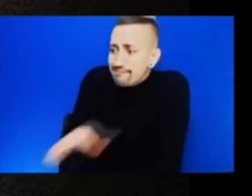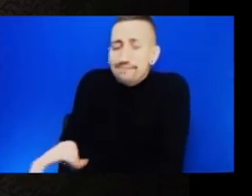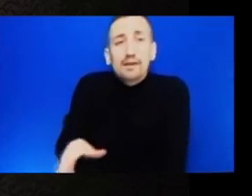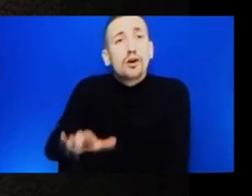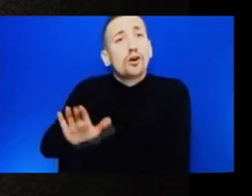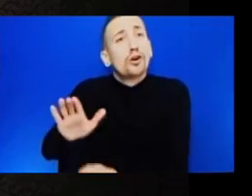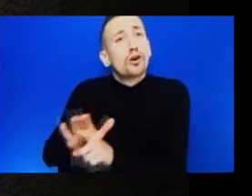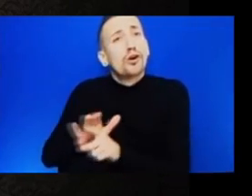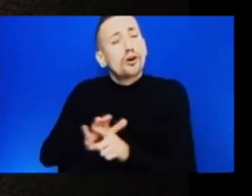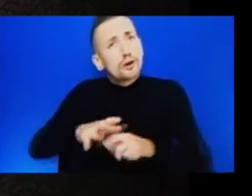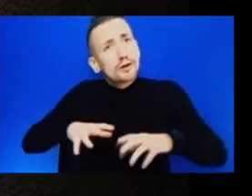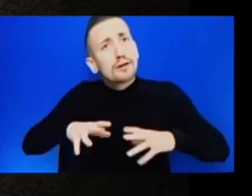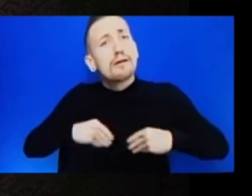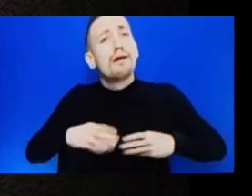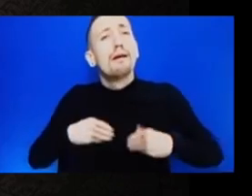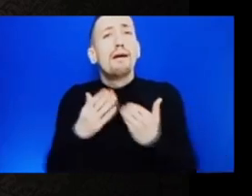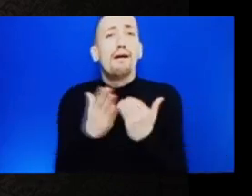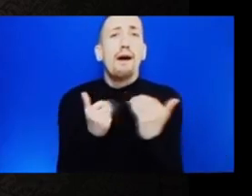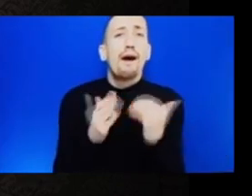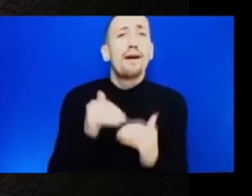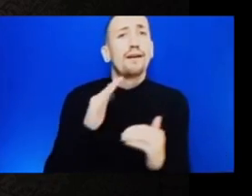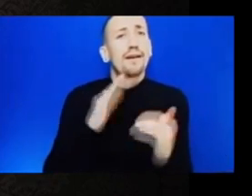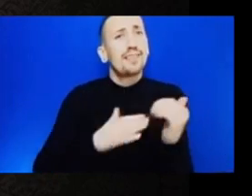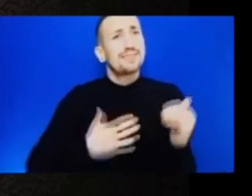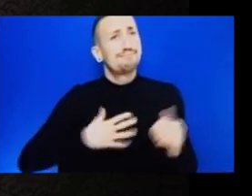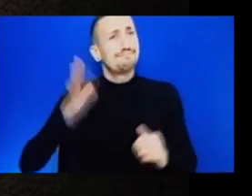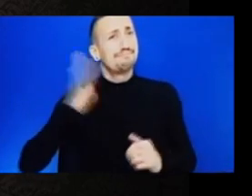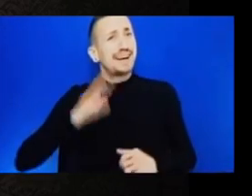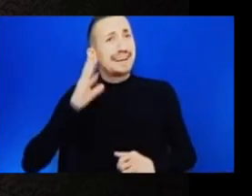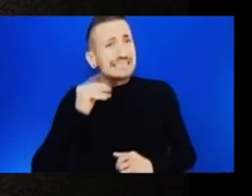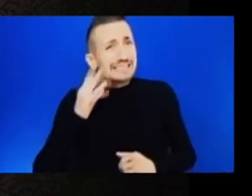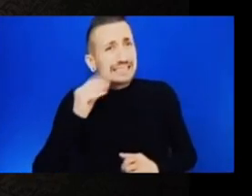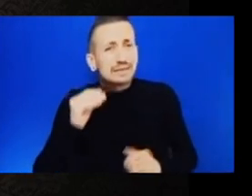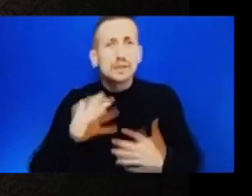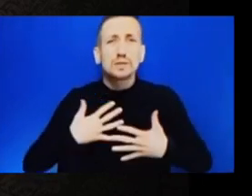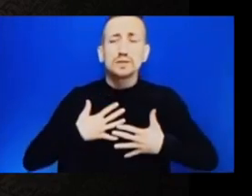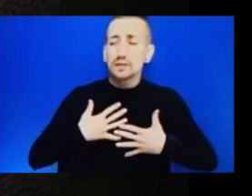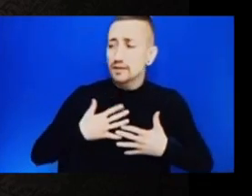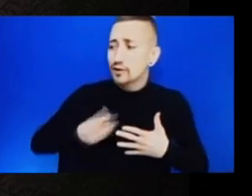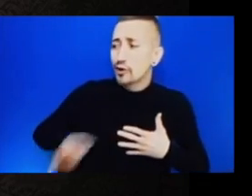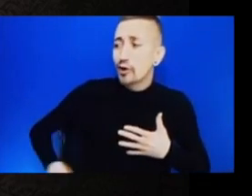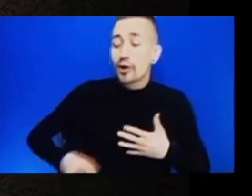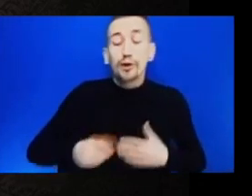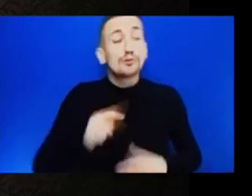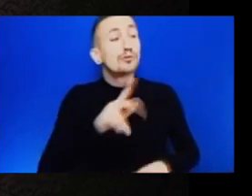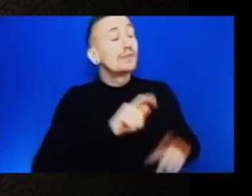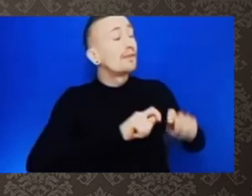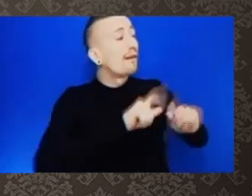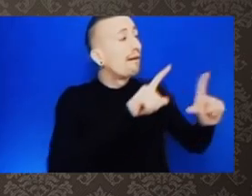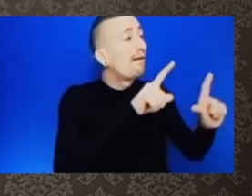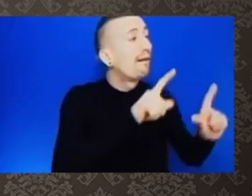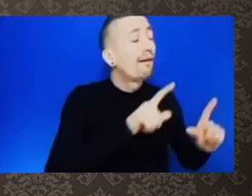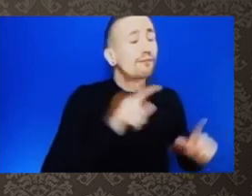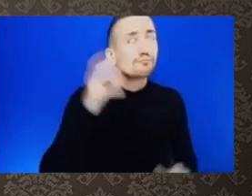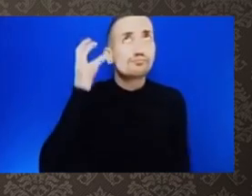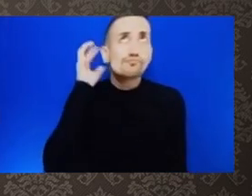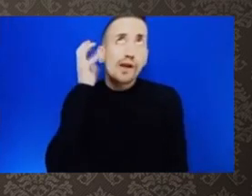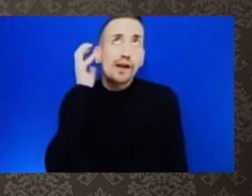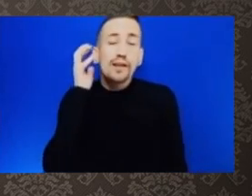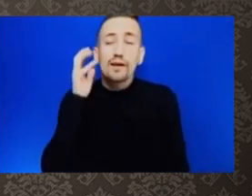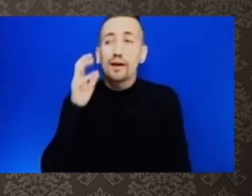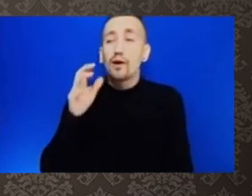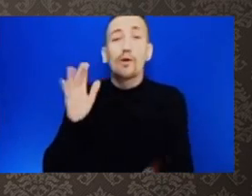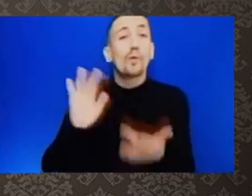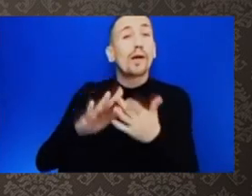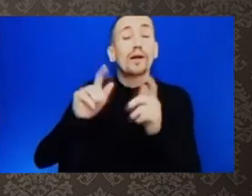I did not have. I want her to have an easier time accepting who she is. I want her to be able to